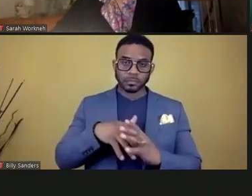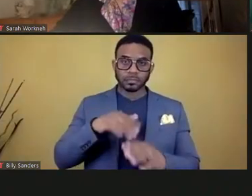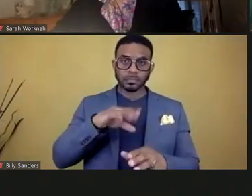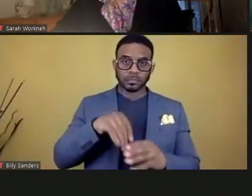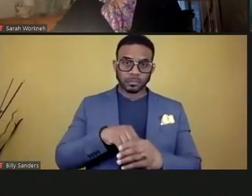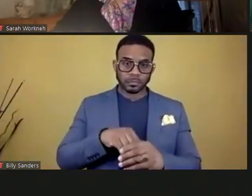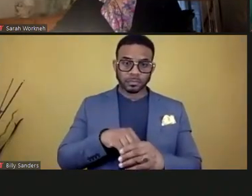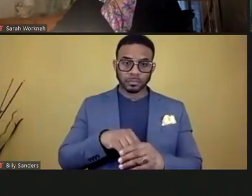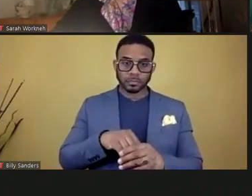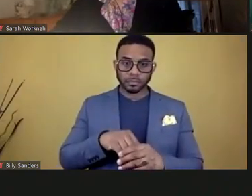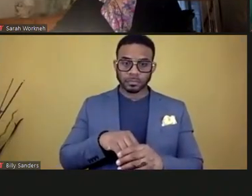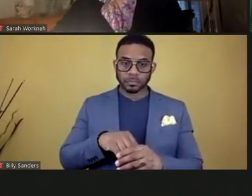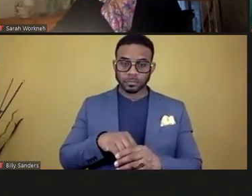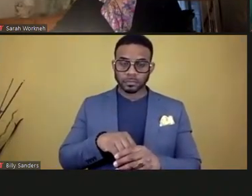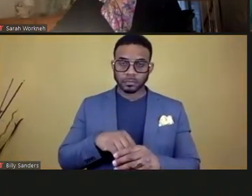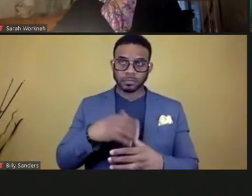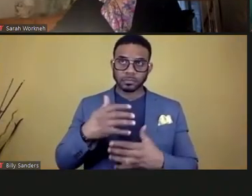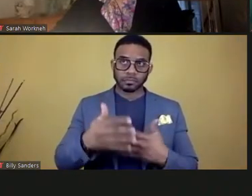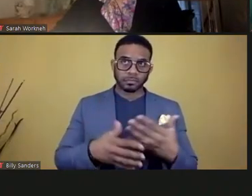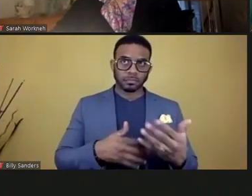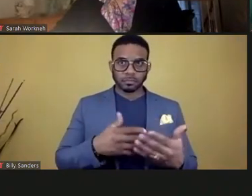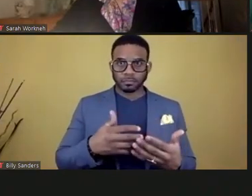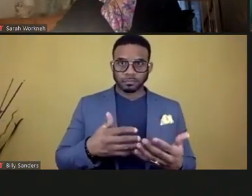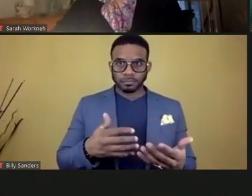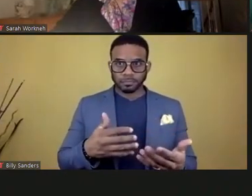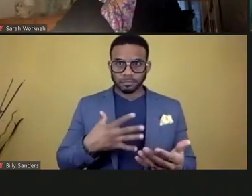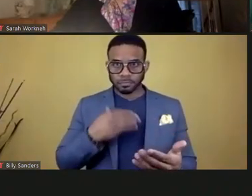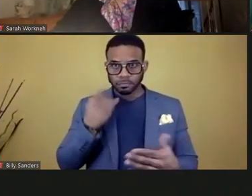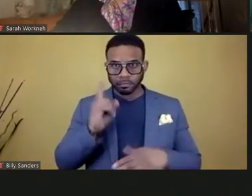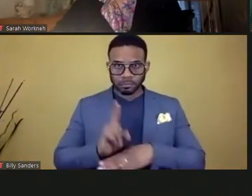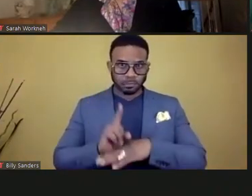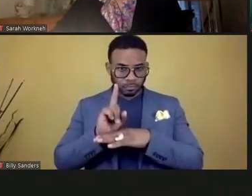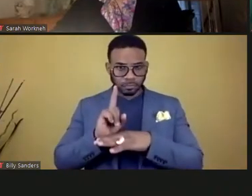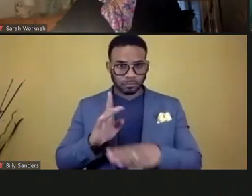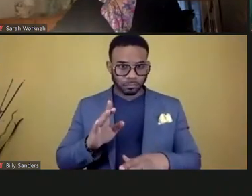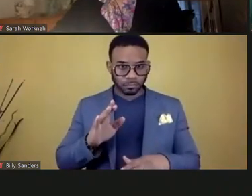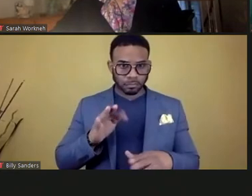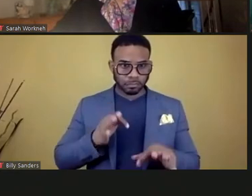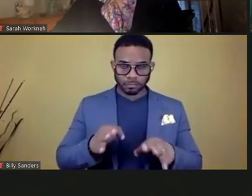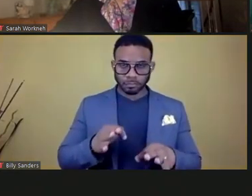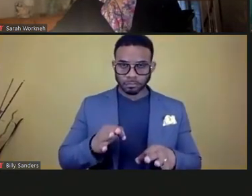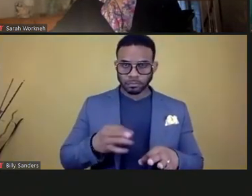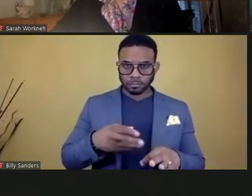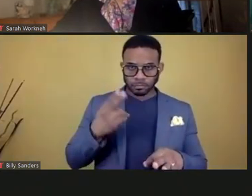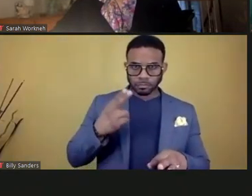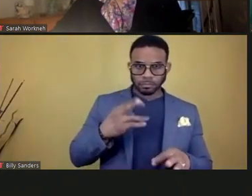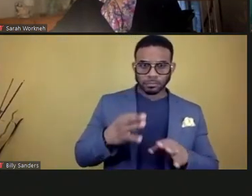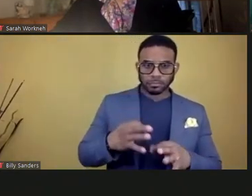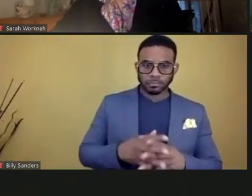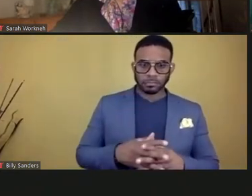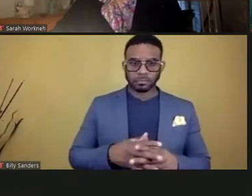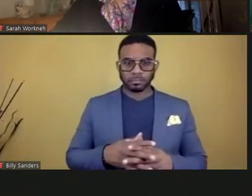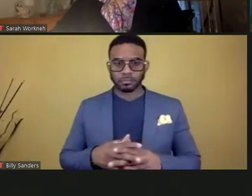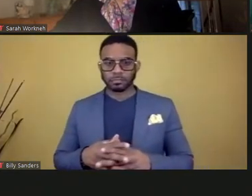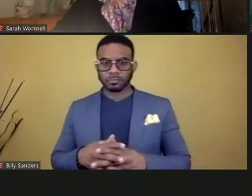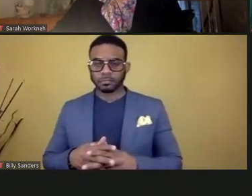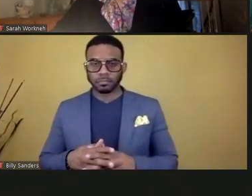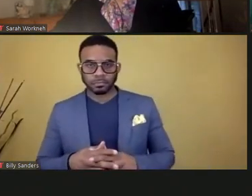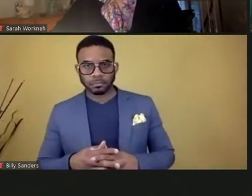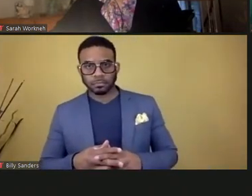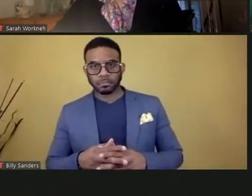within a kind of, white supremacist narrative, historical narrative, and presentist